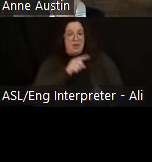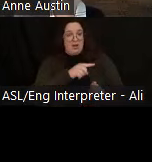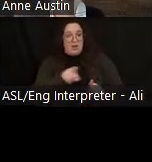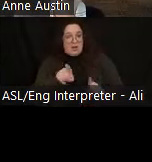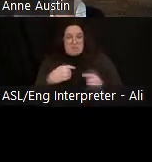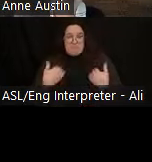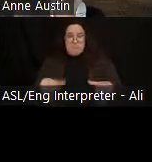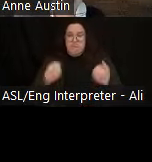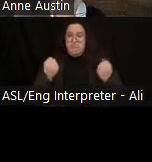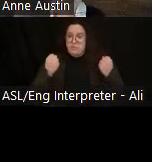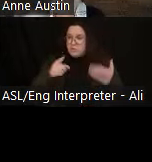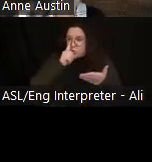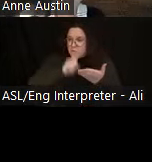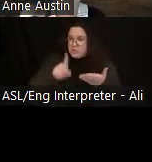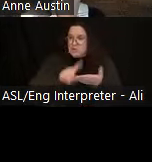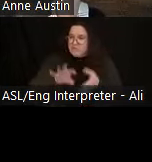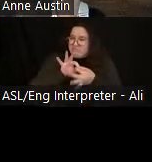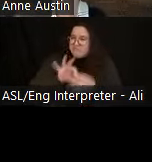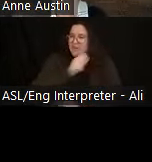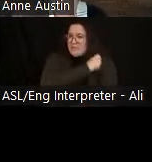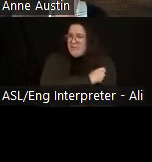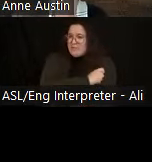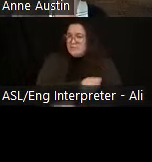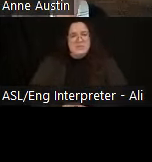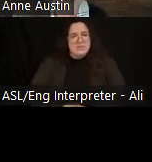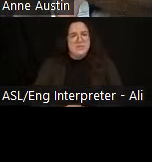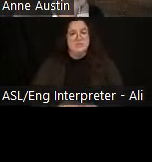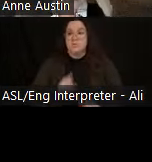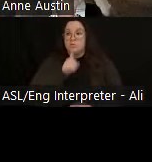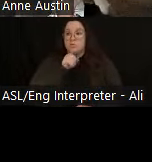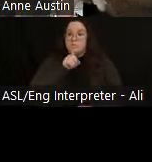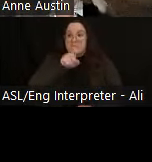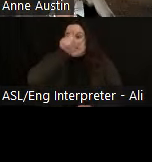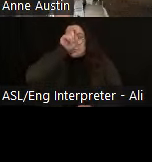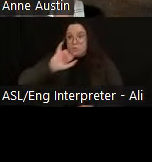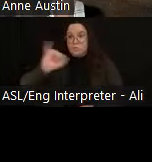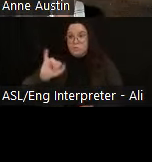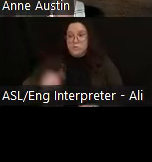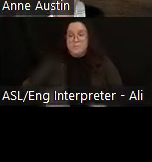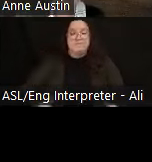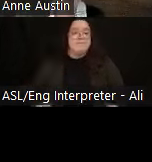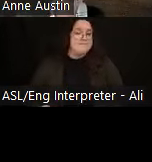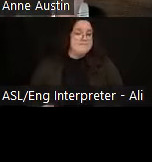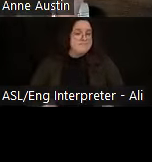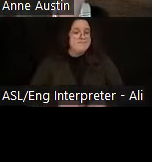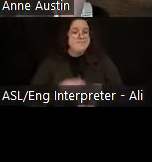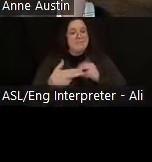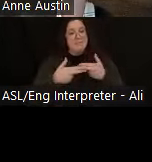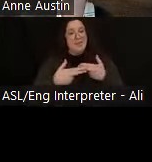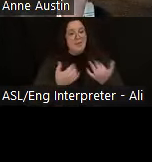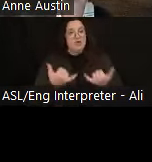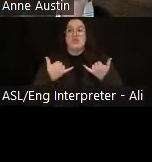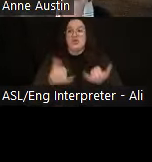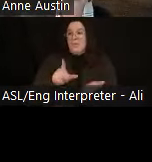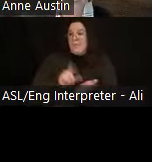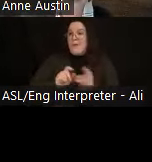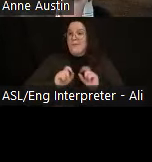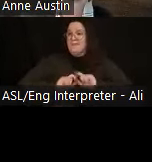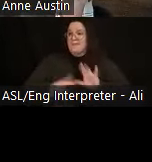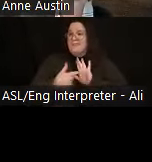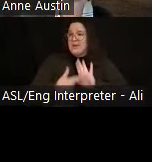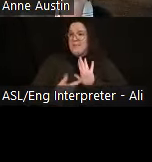of research on tattooing, and this is true in Egypt as well. This slide shows current published examples of tattoos